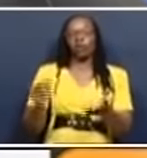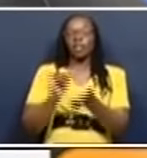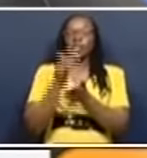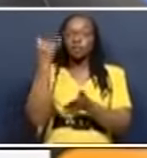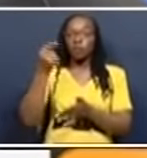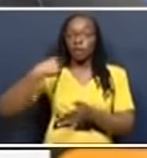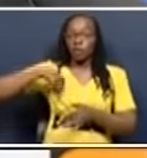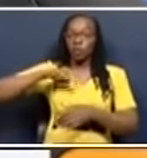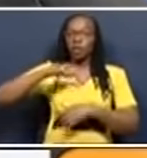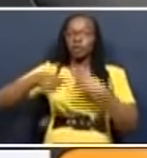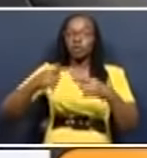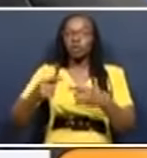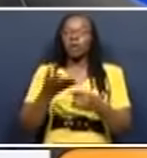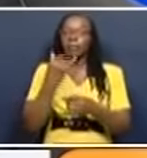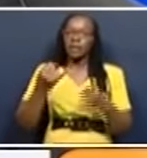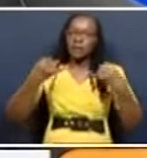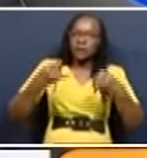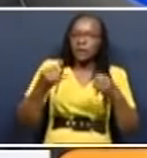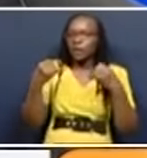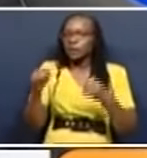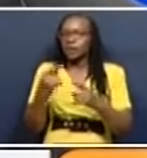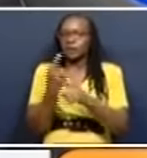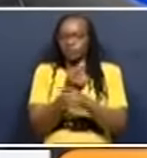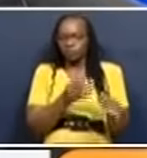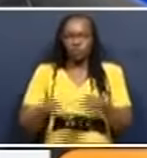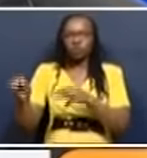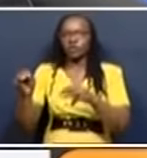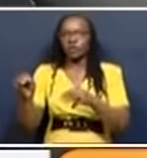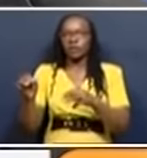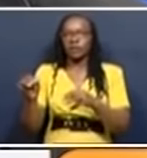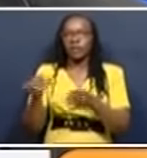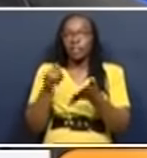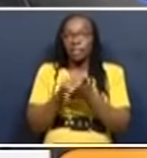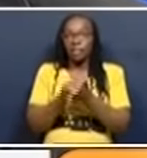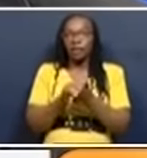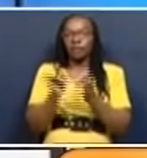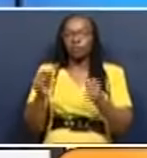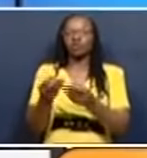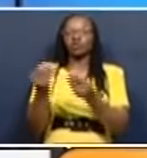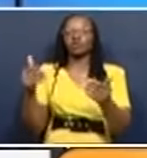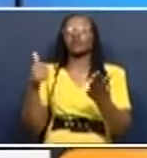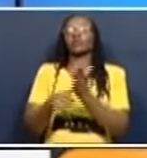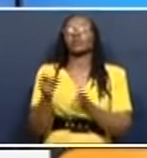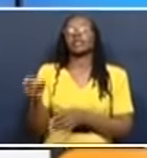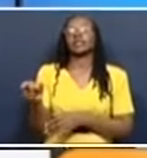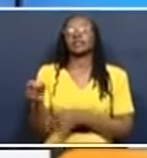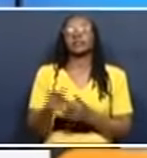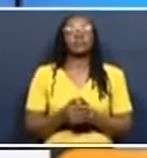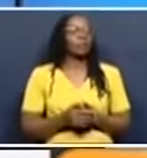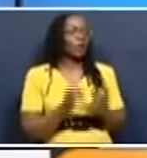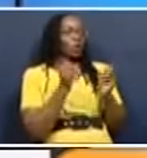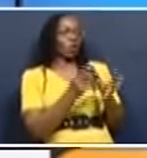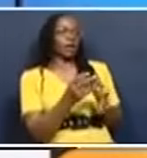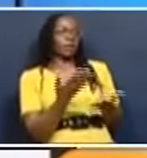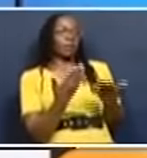it. Why can't we try this last chance? It's okay. Our war, we shall win. Right. Yes. I'll quote what Nyamira